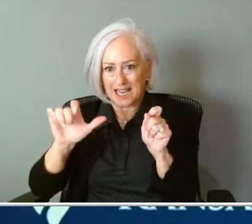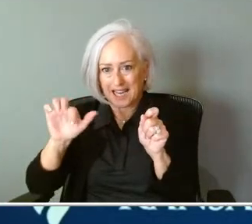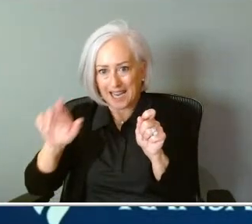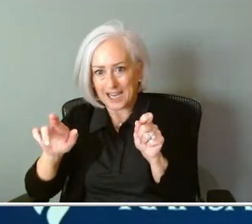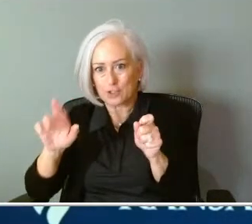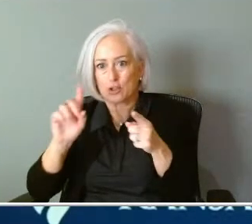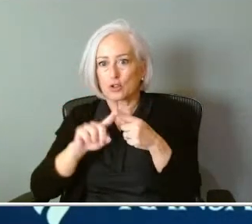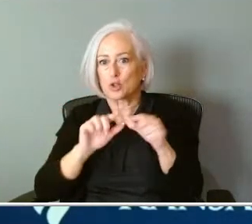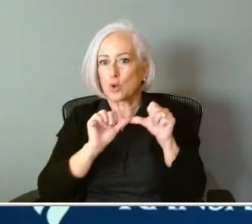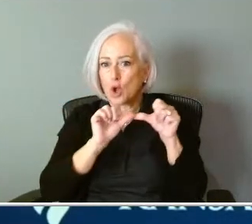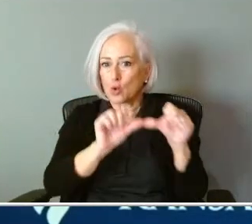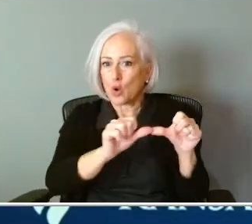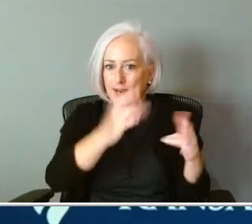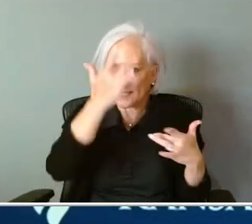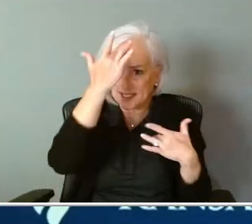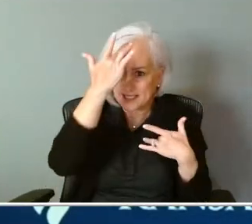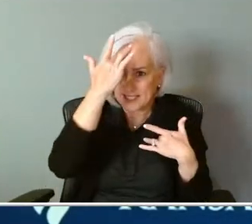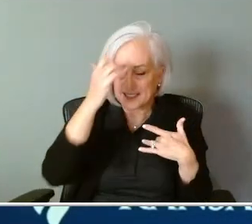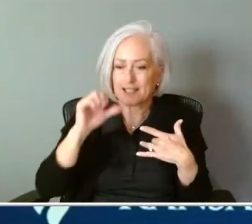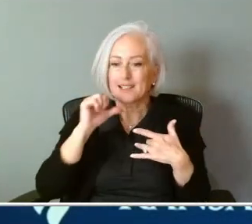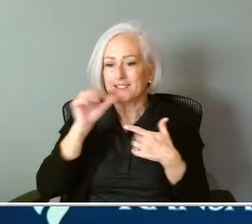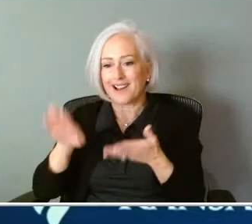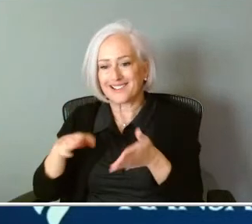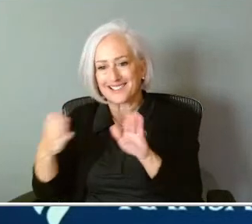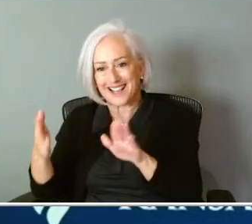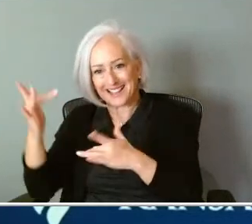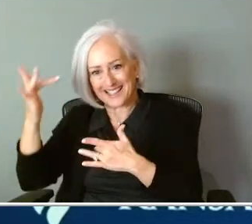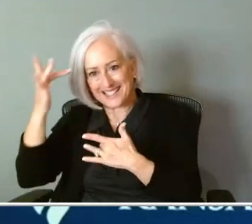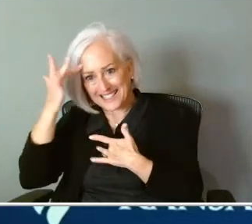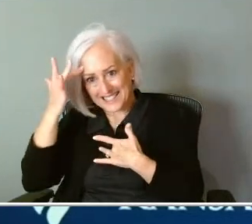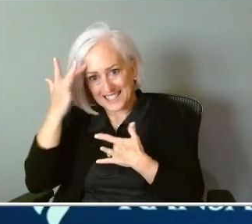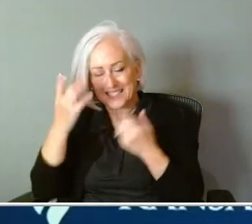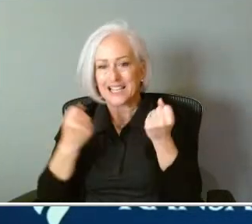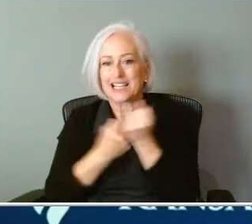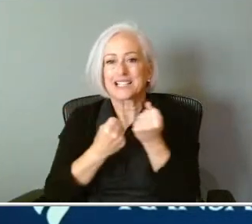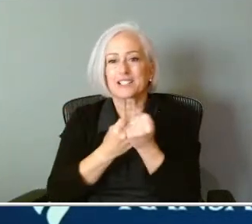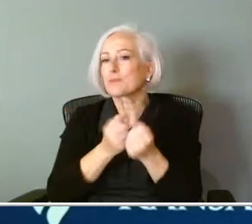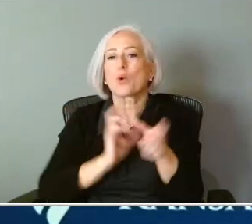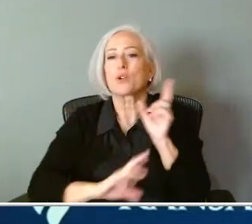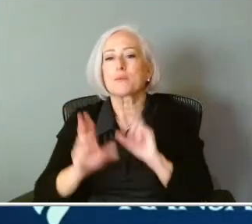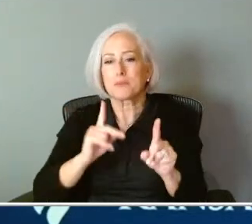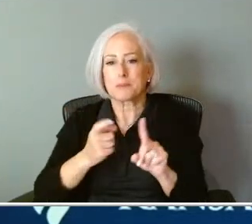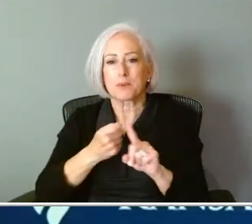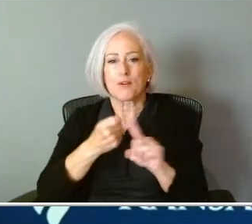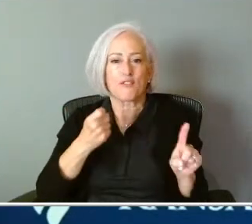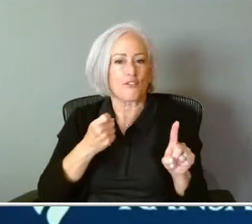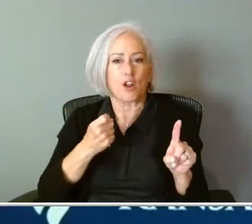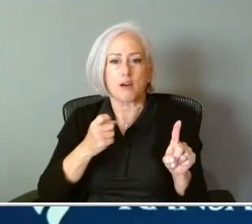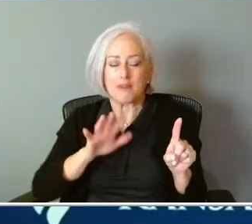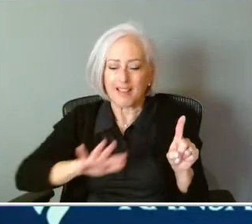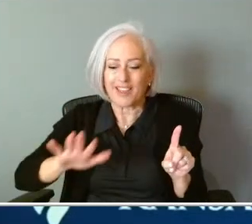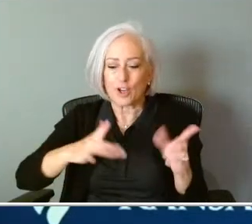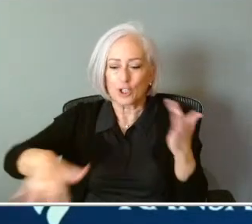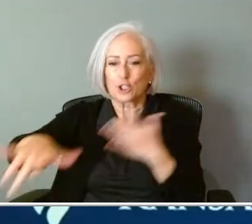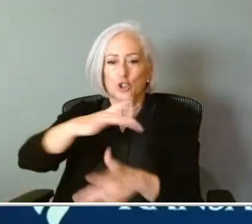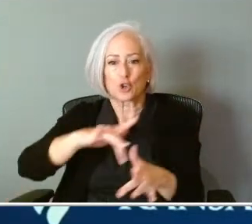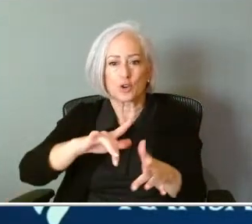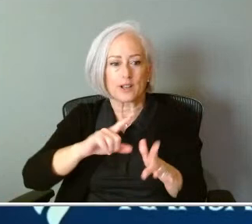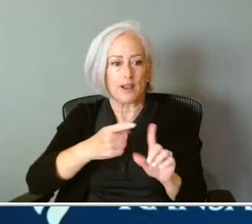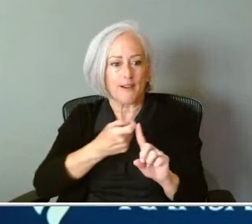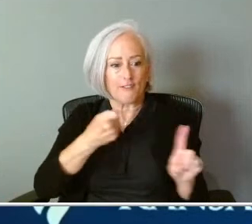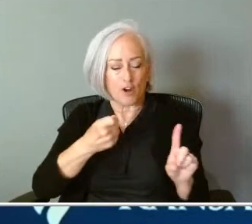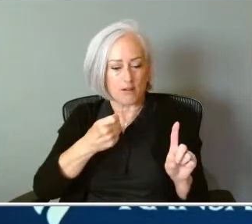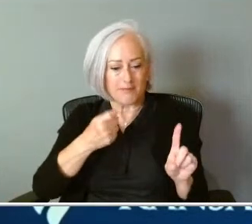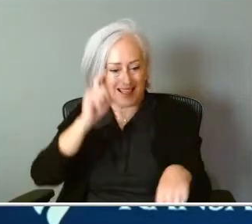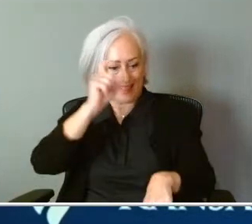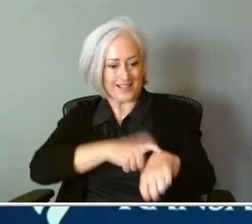disease, is supporting patients throughout that entire journey. So from the diagnosis to survivorship, making sure that as patients